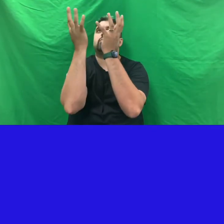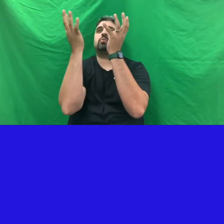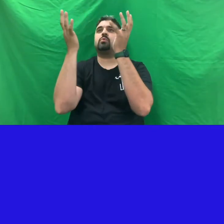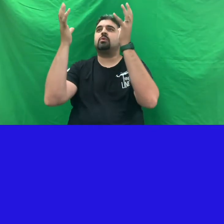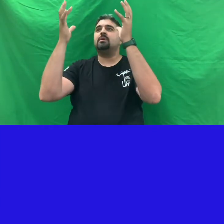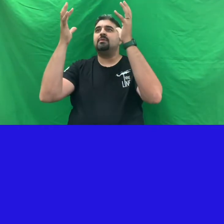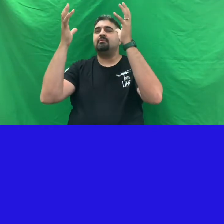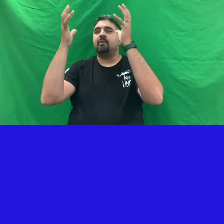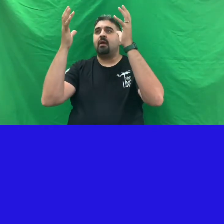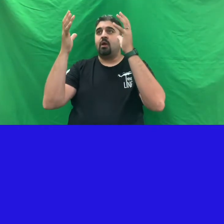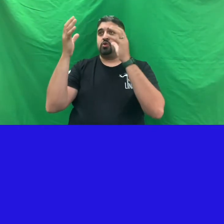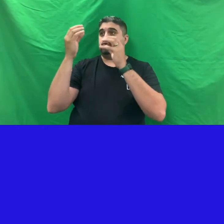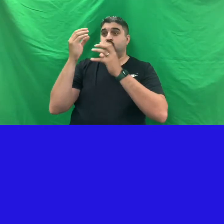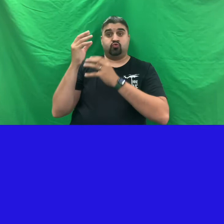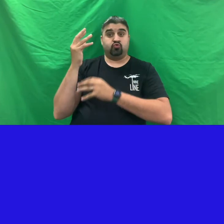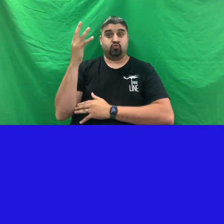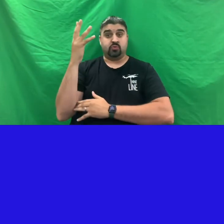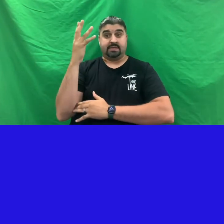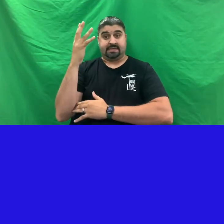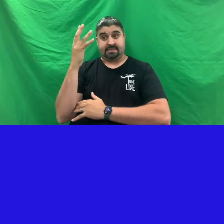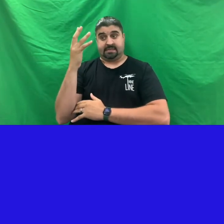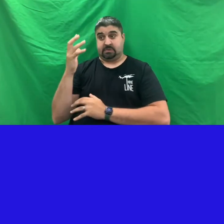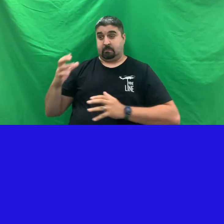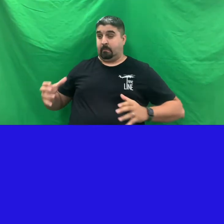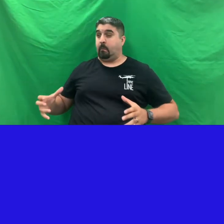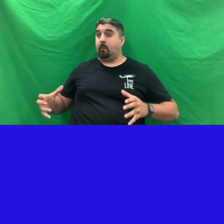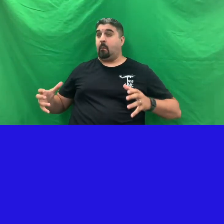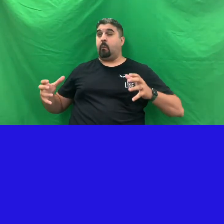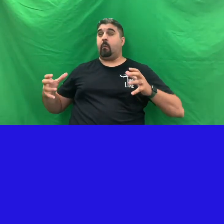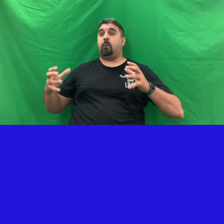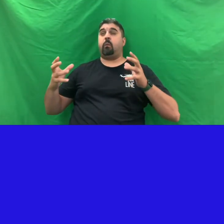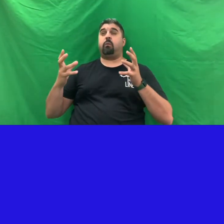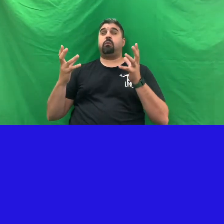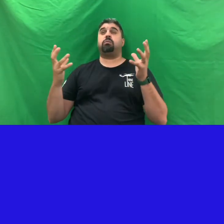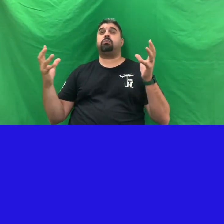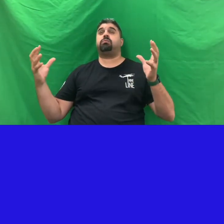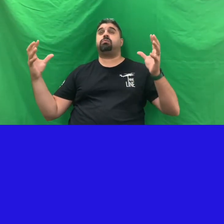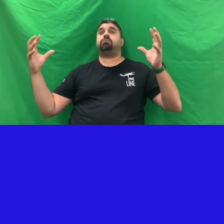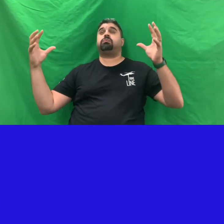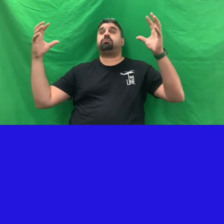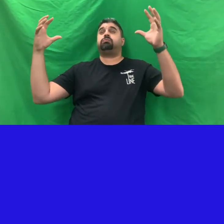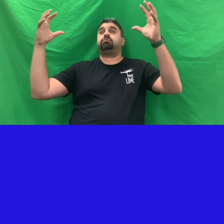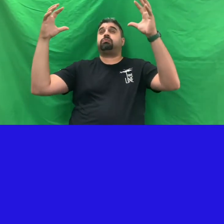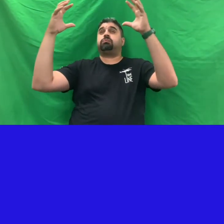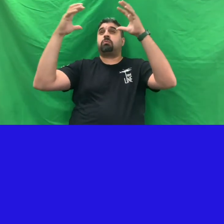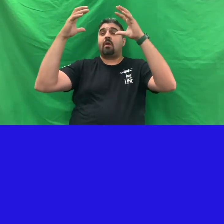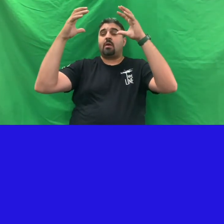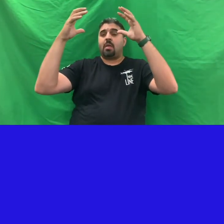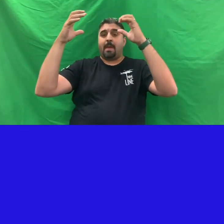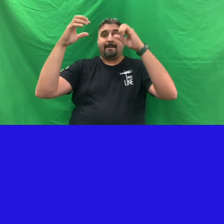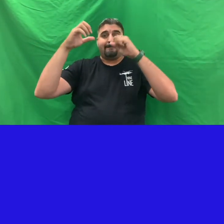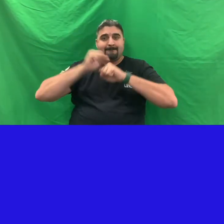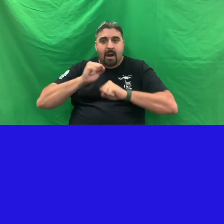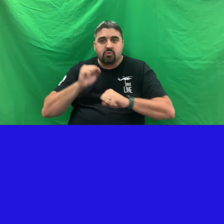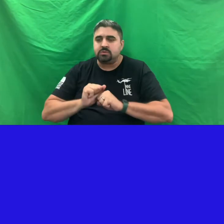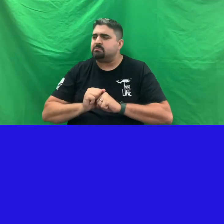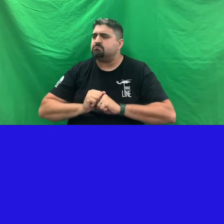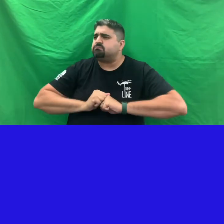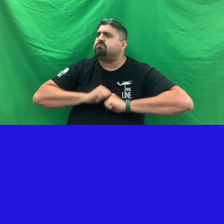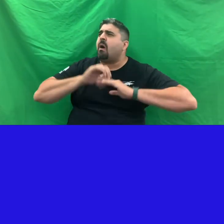Toad thought about giant sunflowers. He thought about tall oak